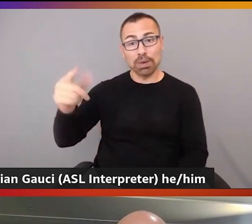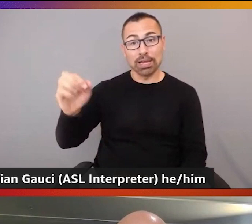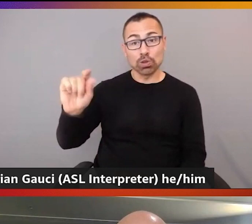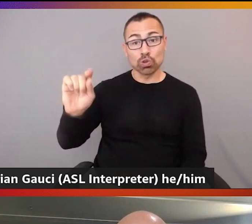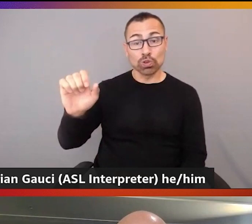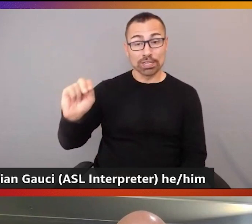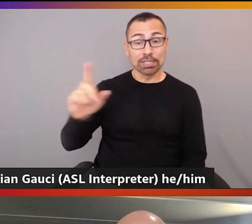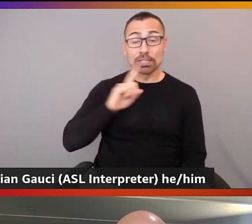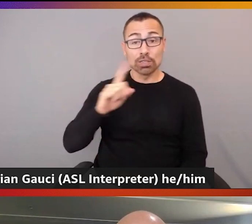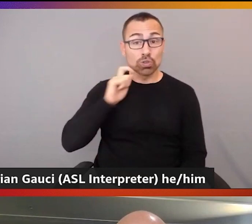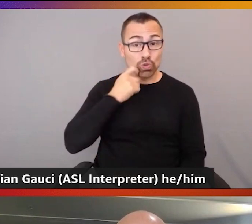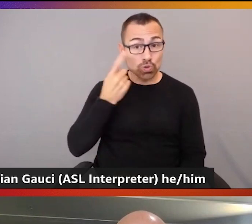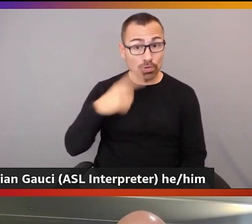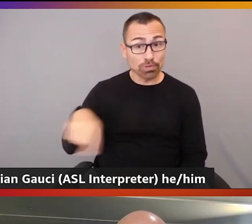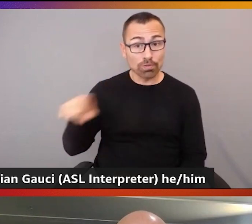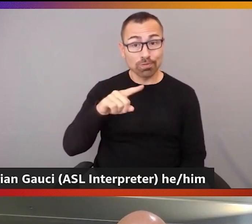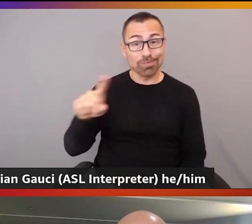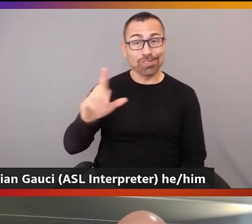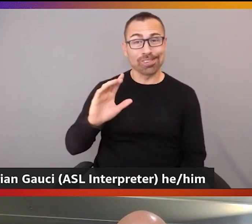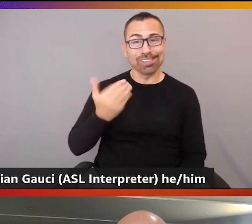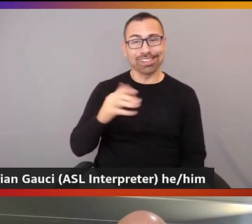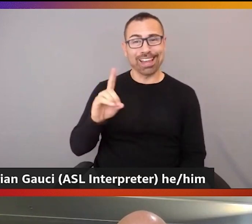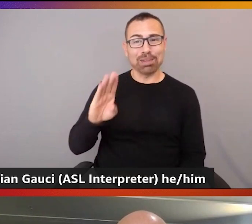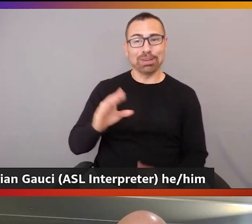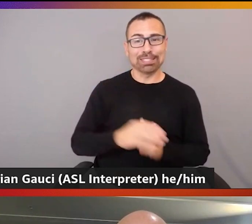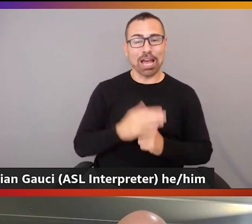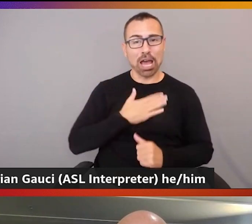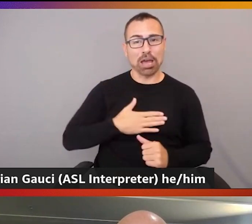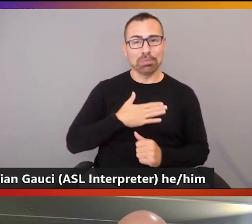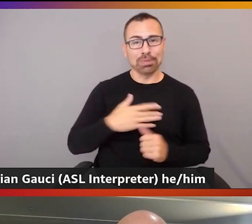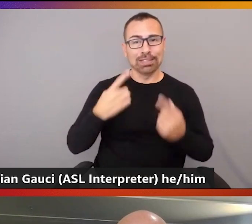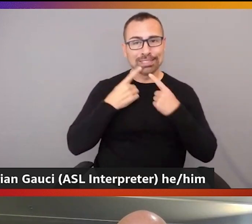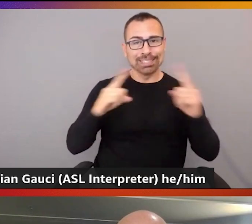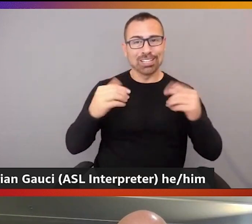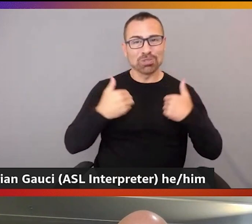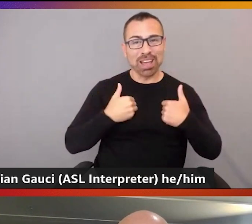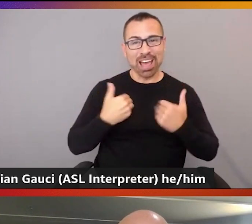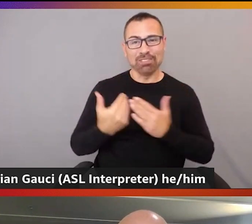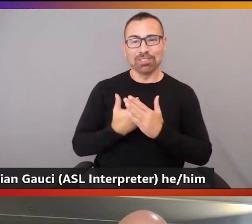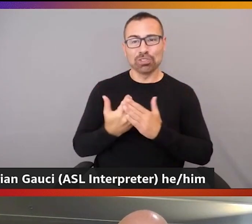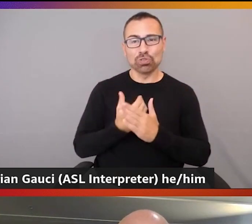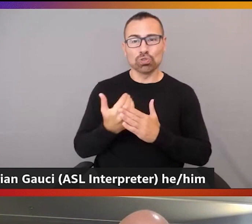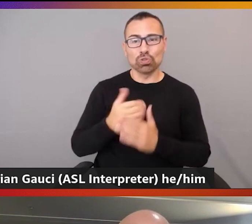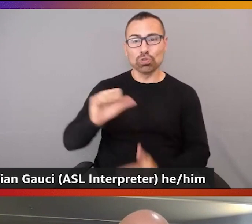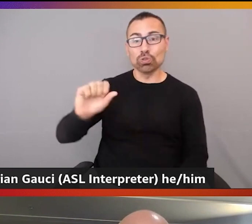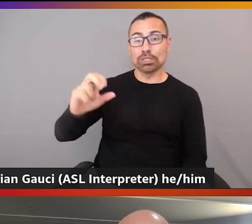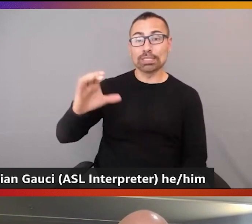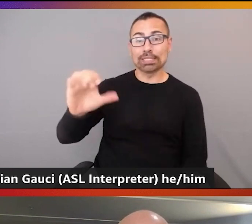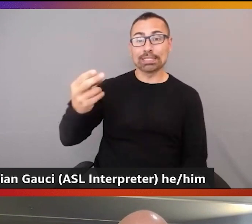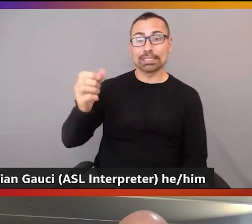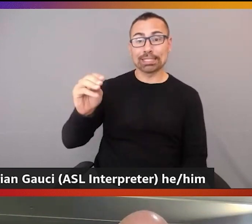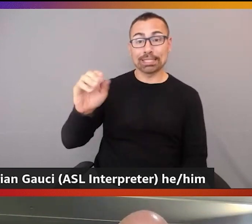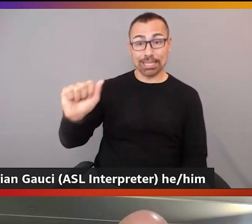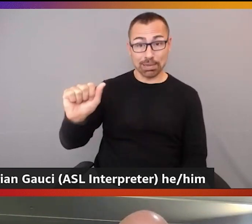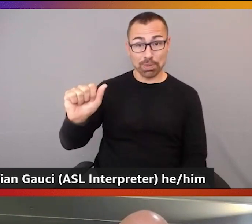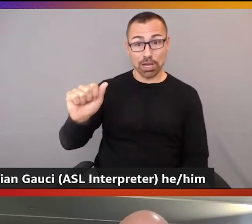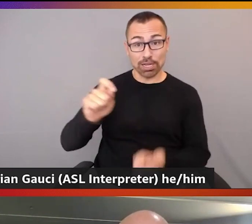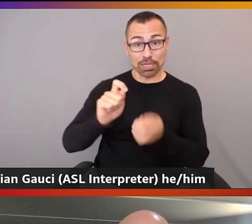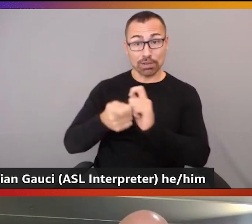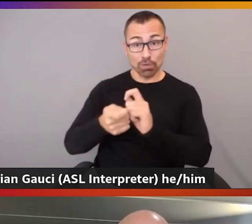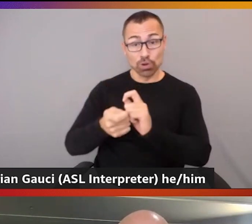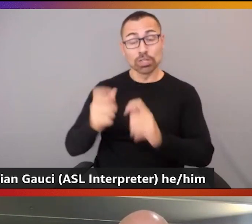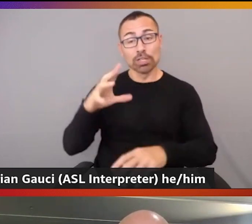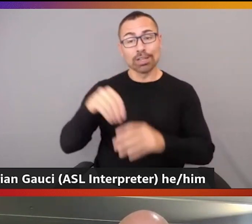to announce we've finally got Schema Conversion integrated as a managed service part of our